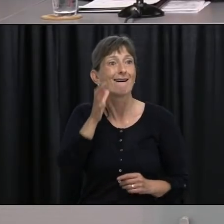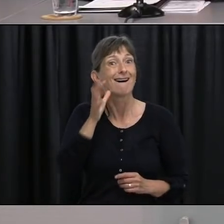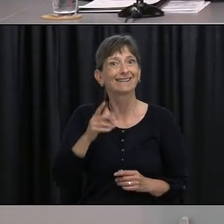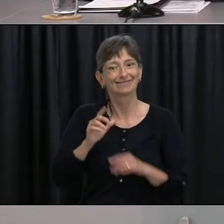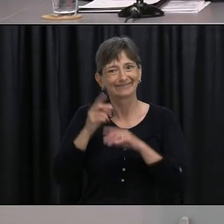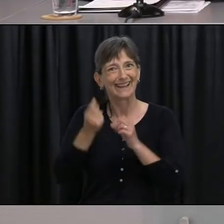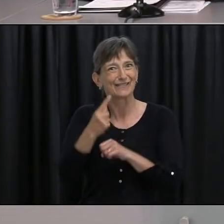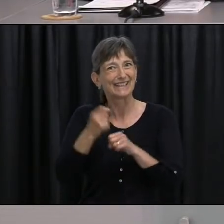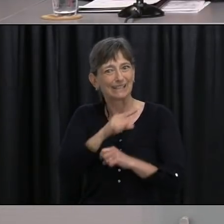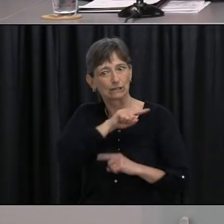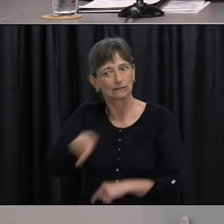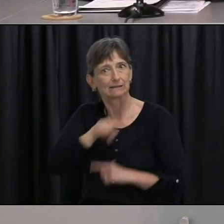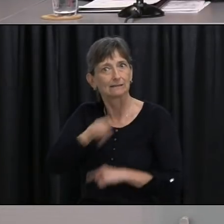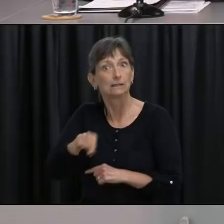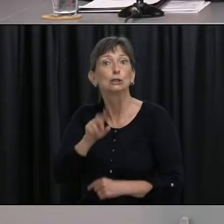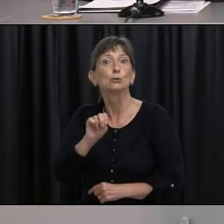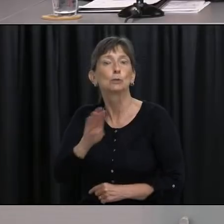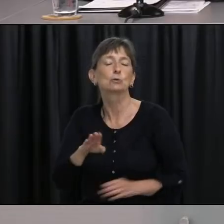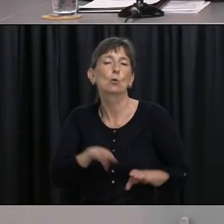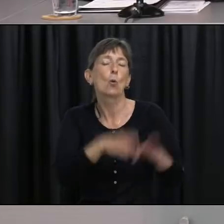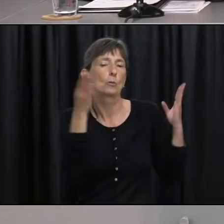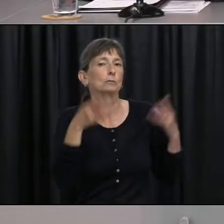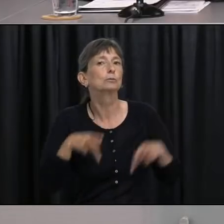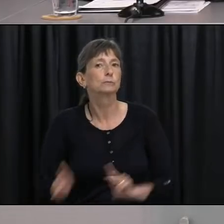province, or will there be some type of screening?